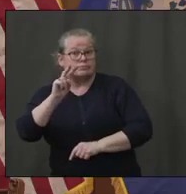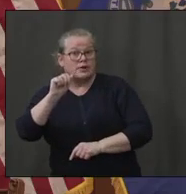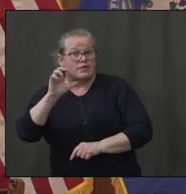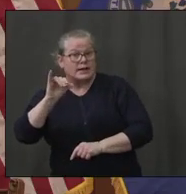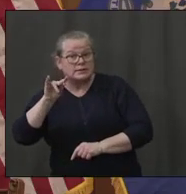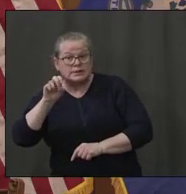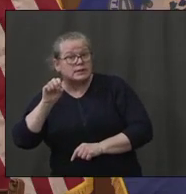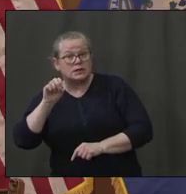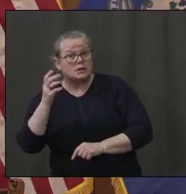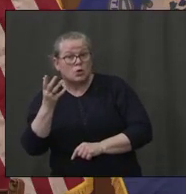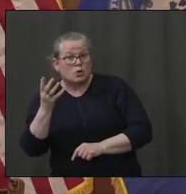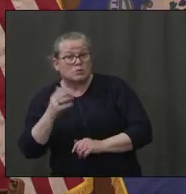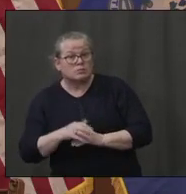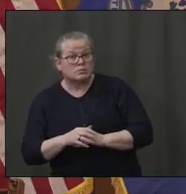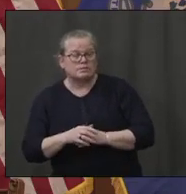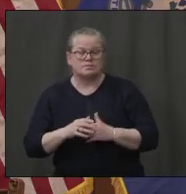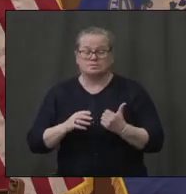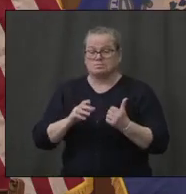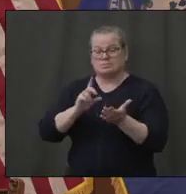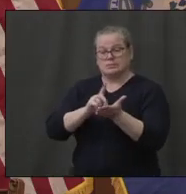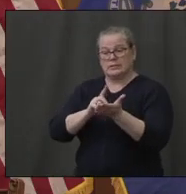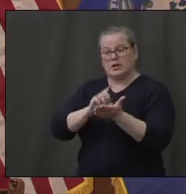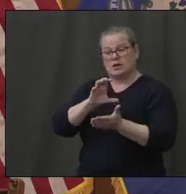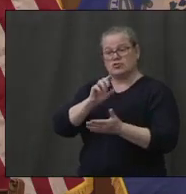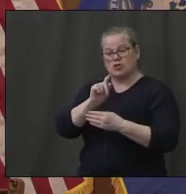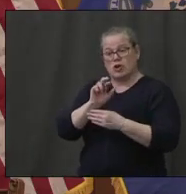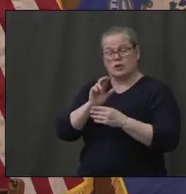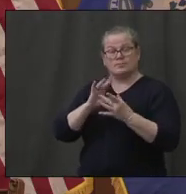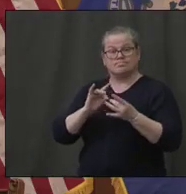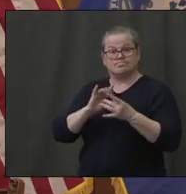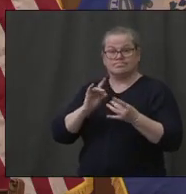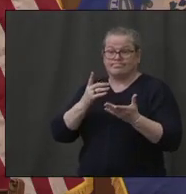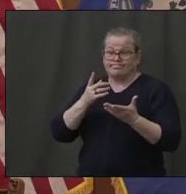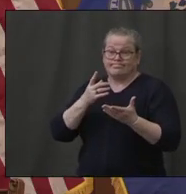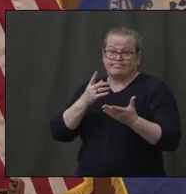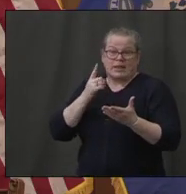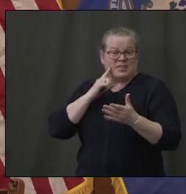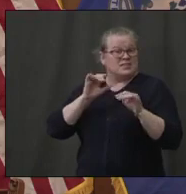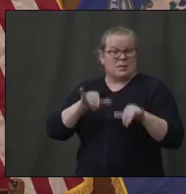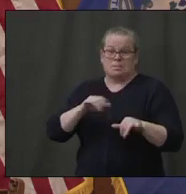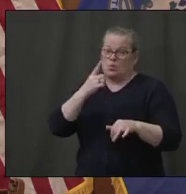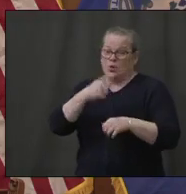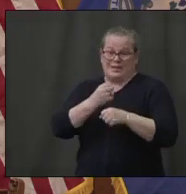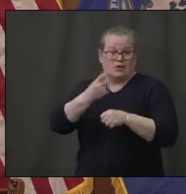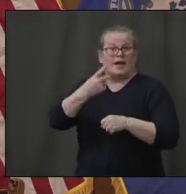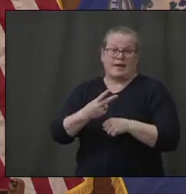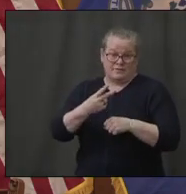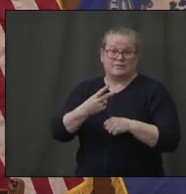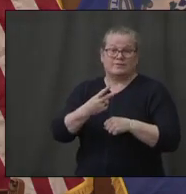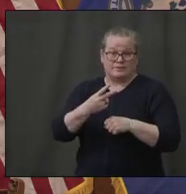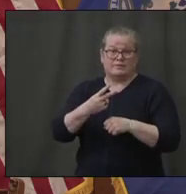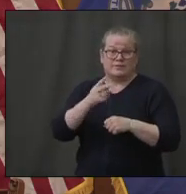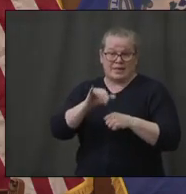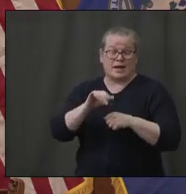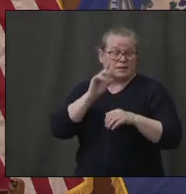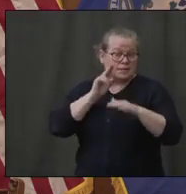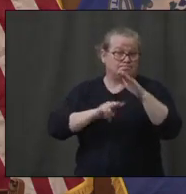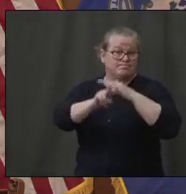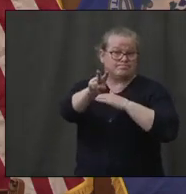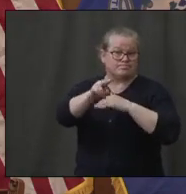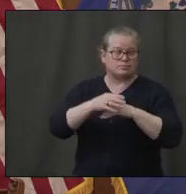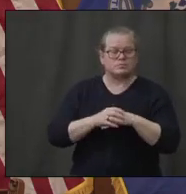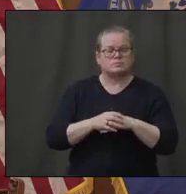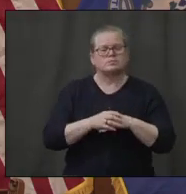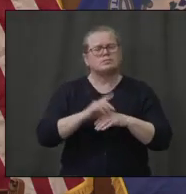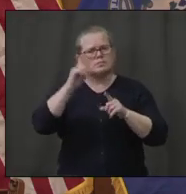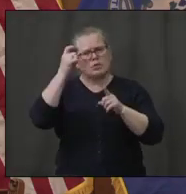Well, I don't think the situation has changed. A year and a half is still a year and a half. That's what the vaccines are going to take a